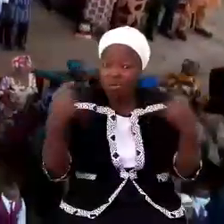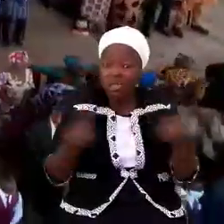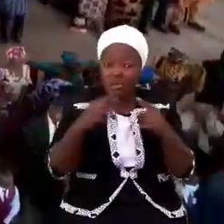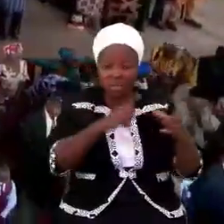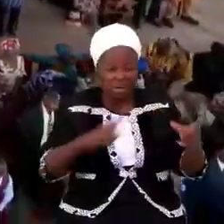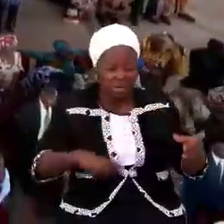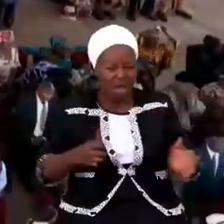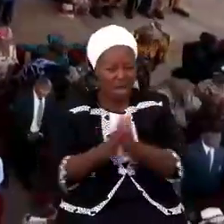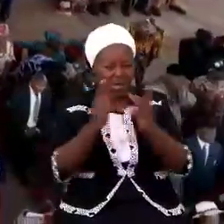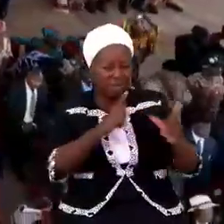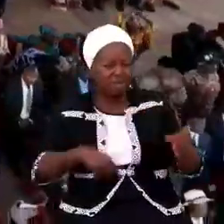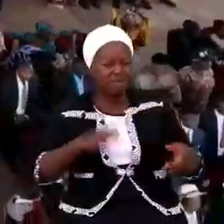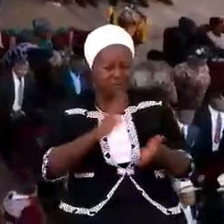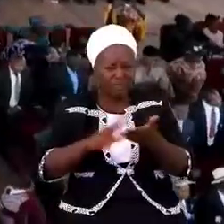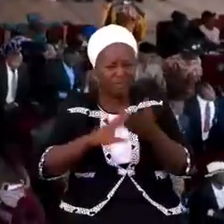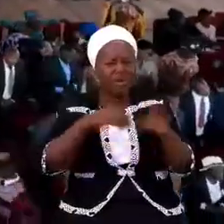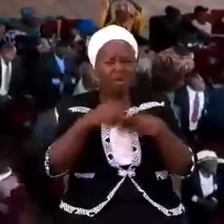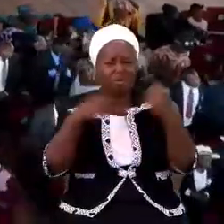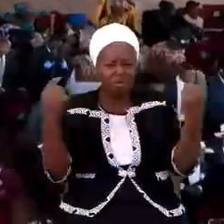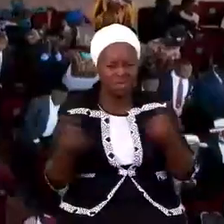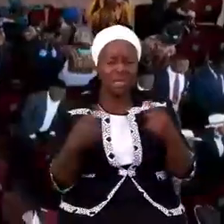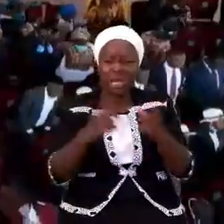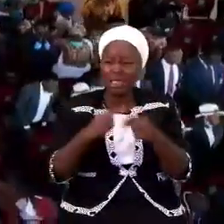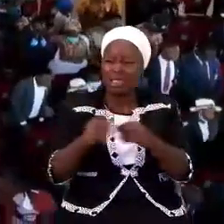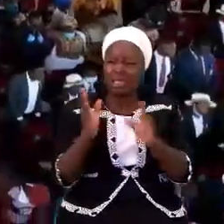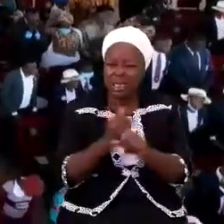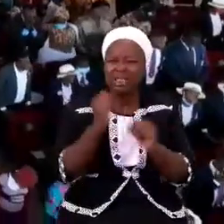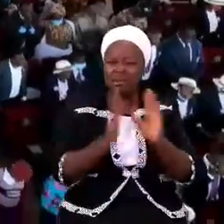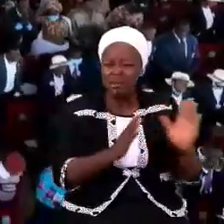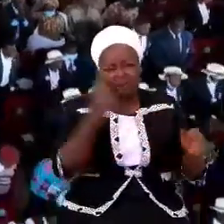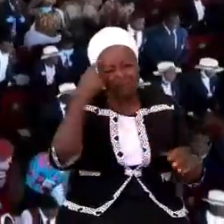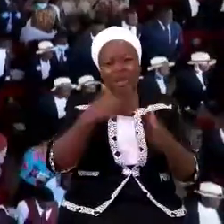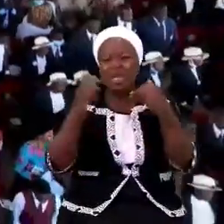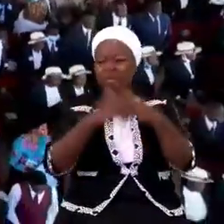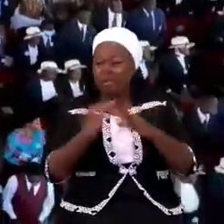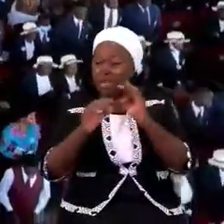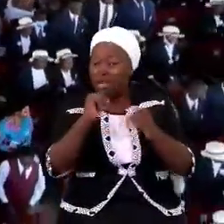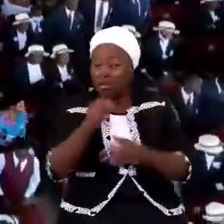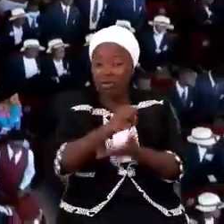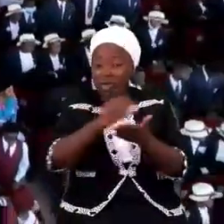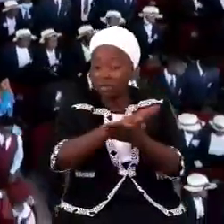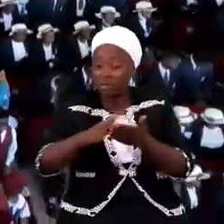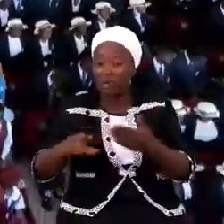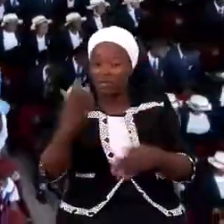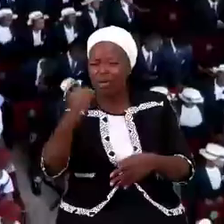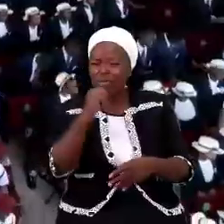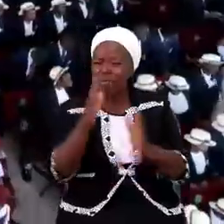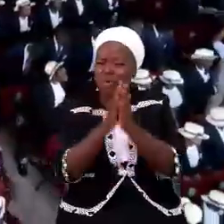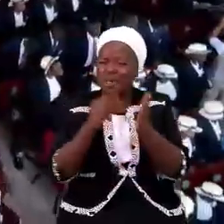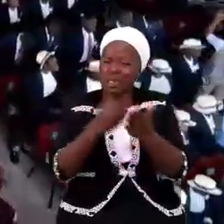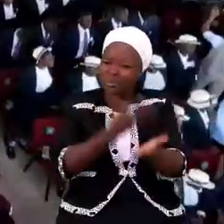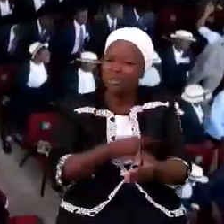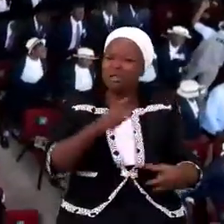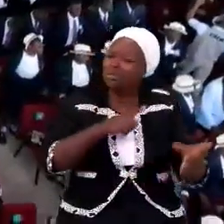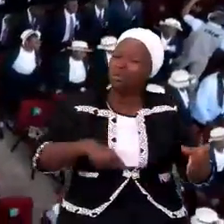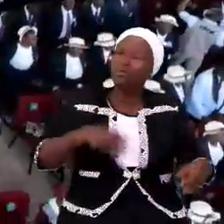me. Refine me. And let the blood of the Lamb cleanse me from every sin. You need the power of the Holy